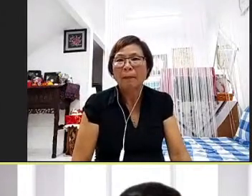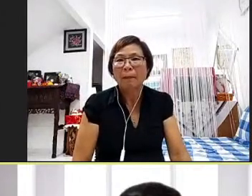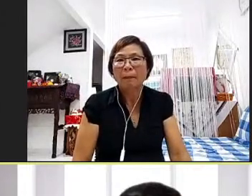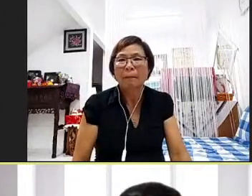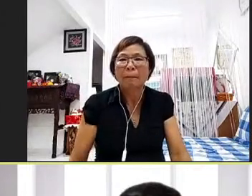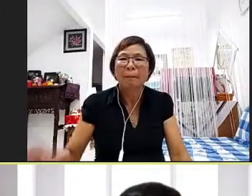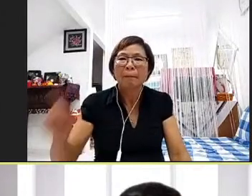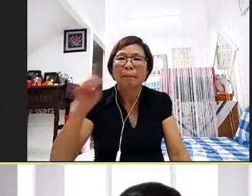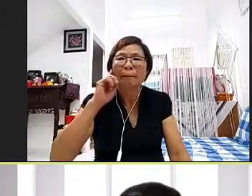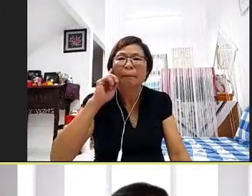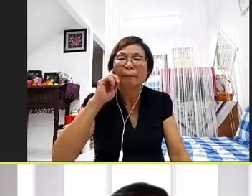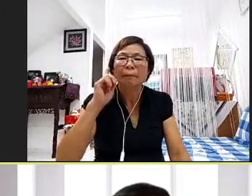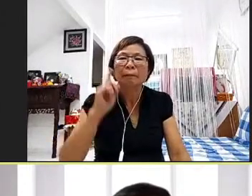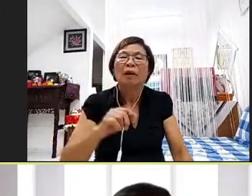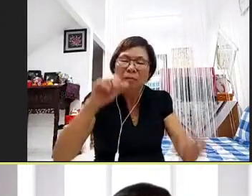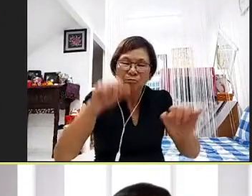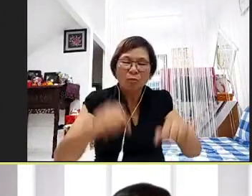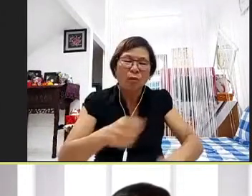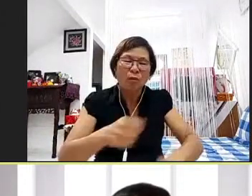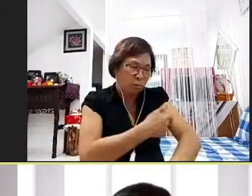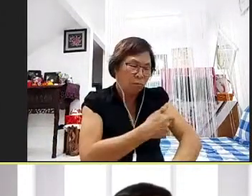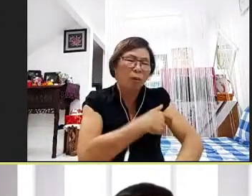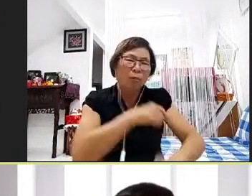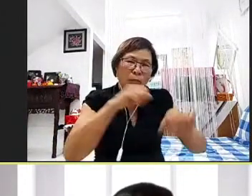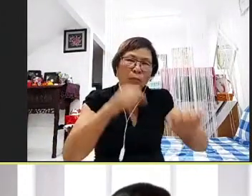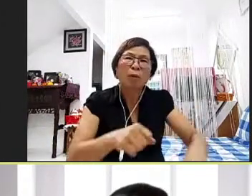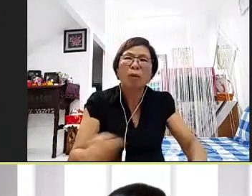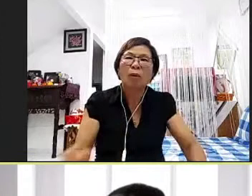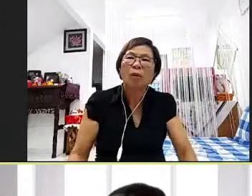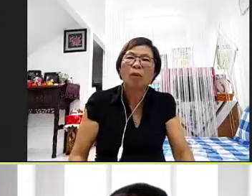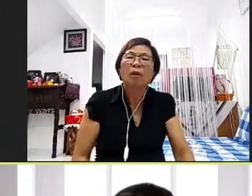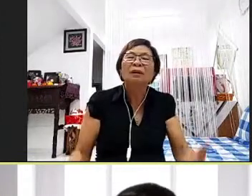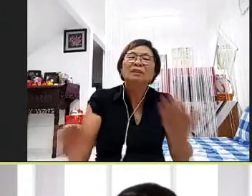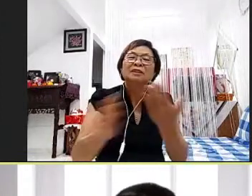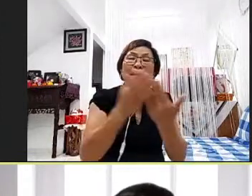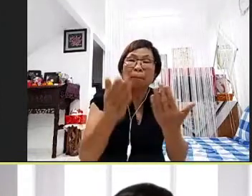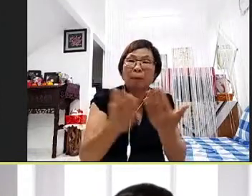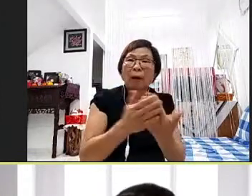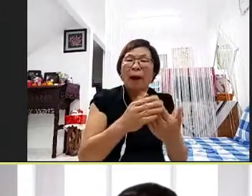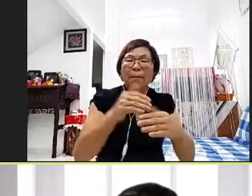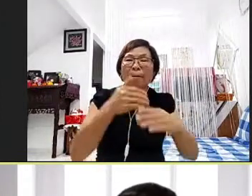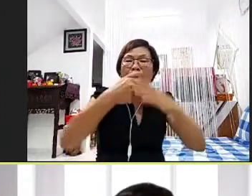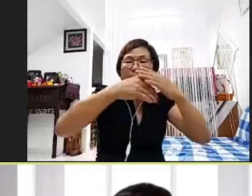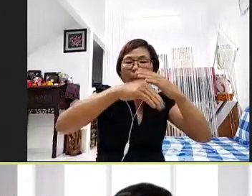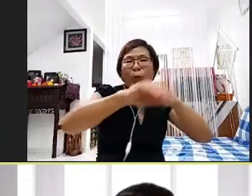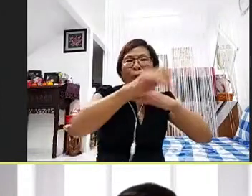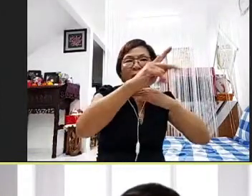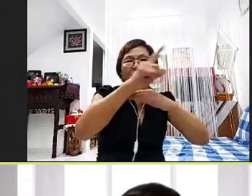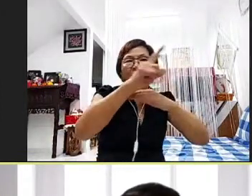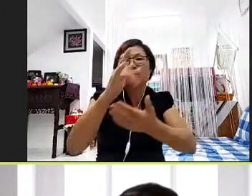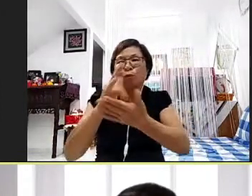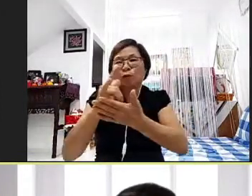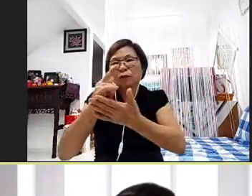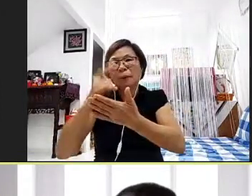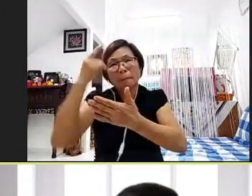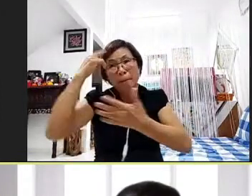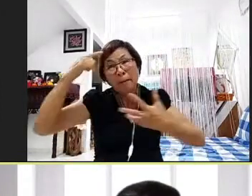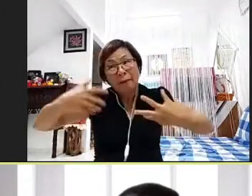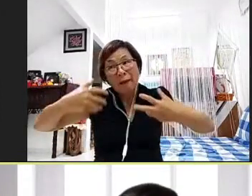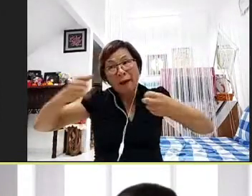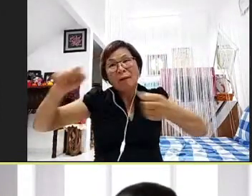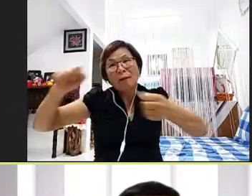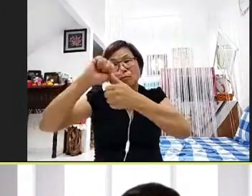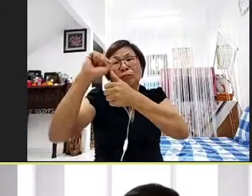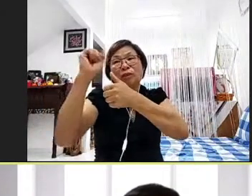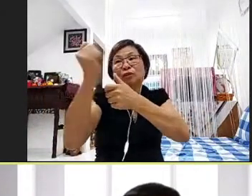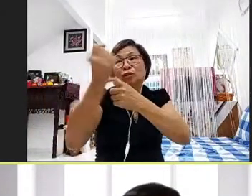Not okay to take the vaccine. Okay. I written a simple guideline which I post in the KL Buddhist Mental Health Association Facebook.